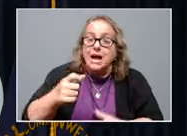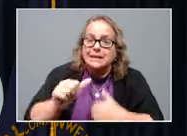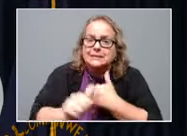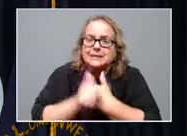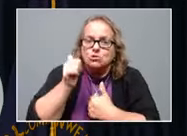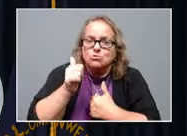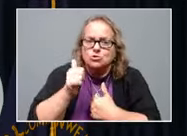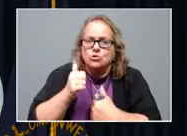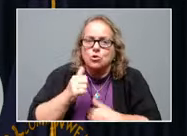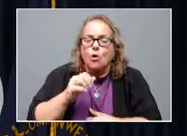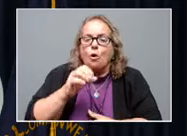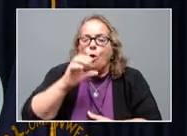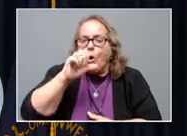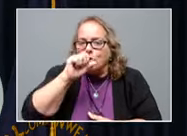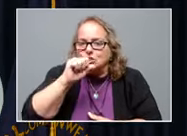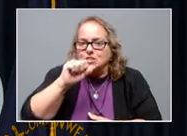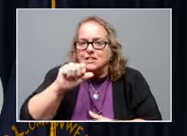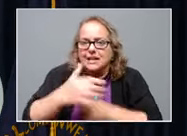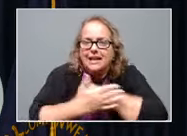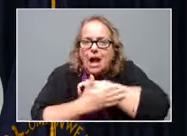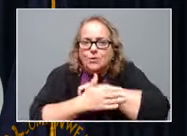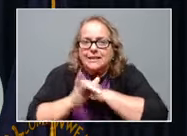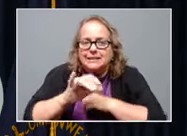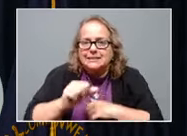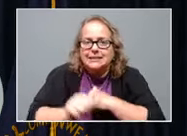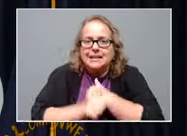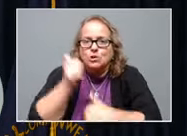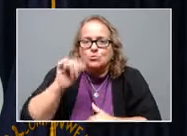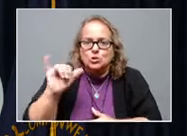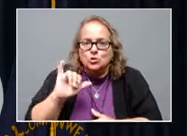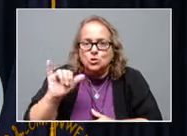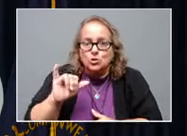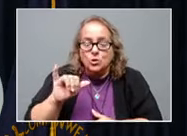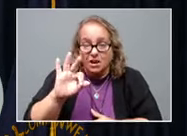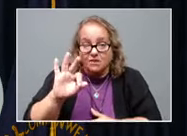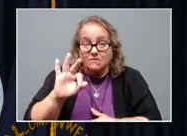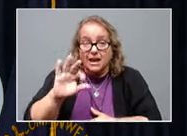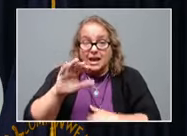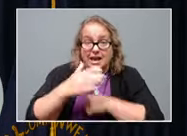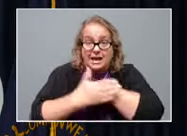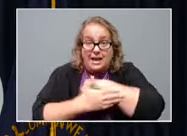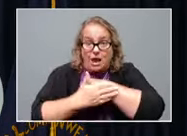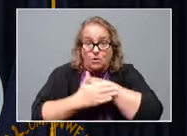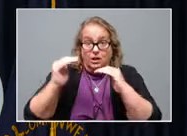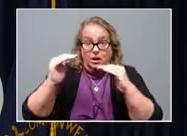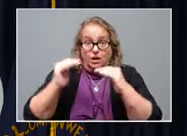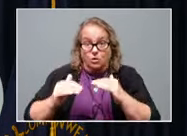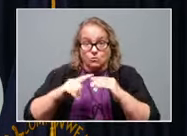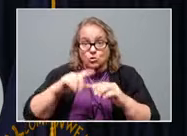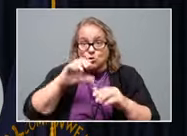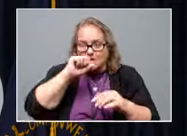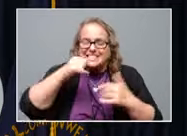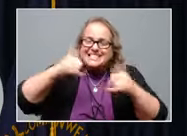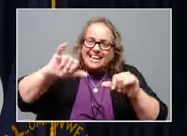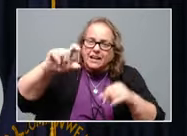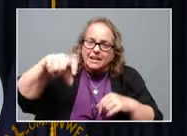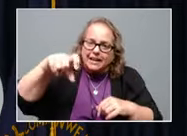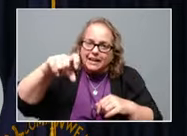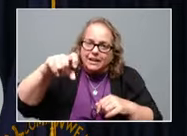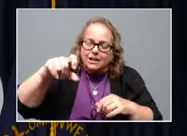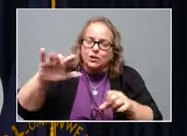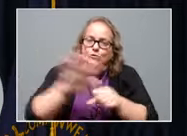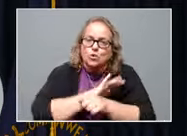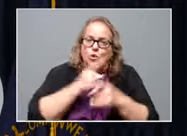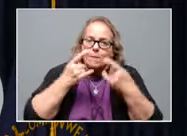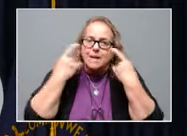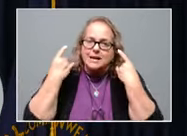dangerous too. And if a county moves down to orange, they still need universal masking. But we know that the way the